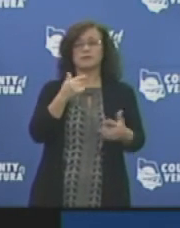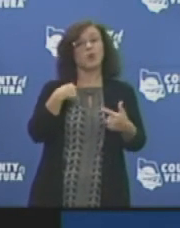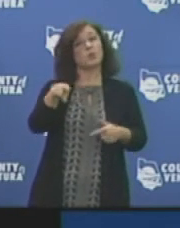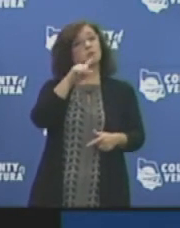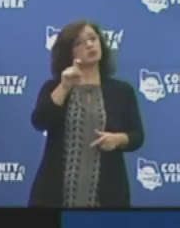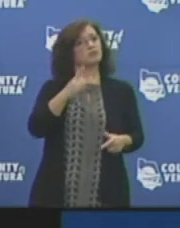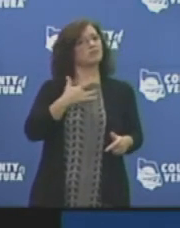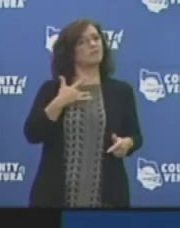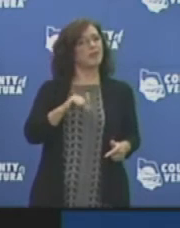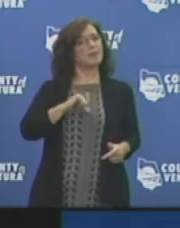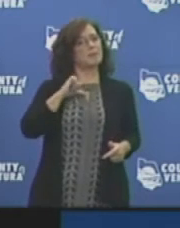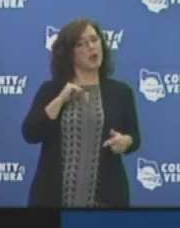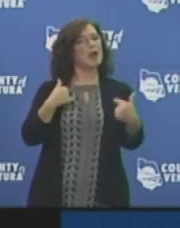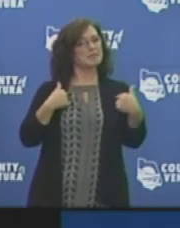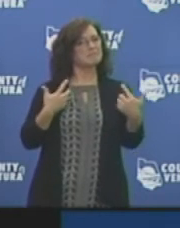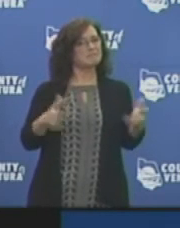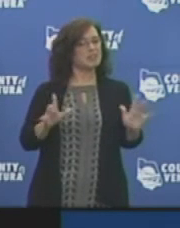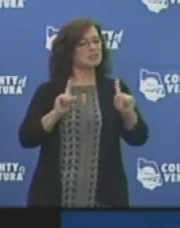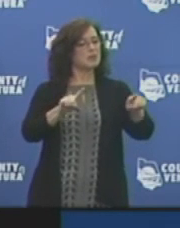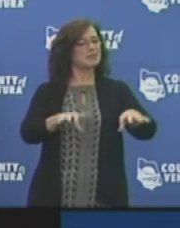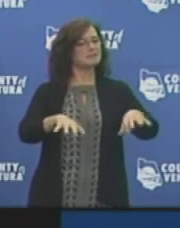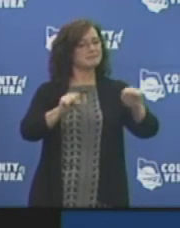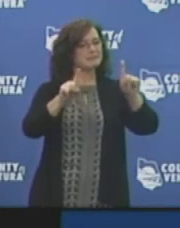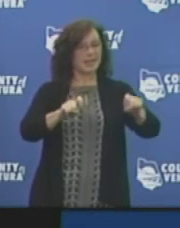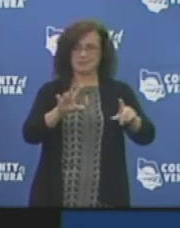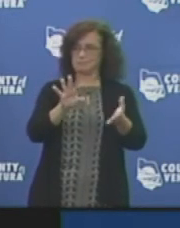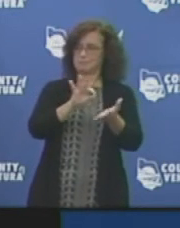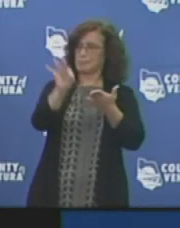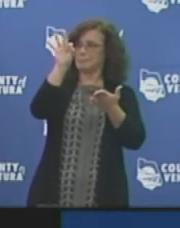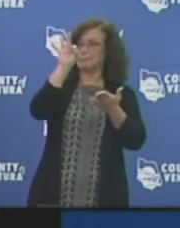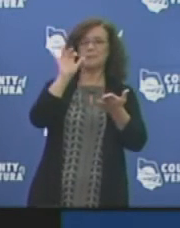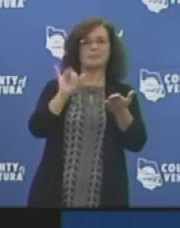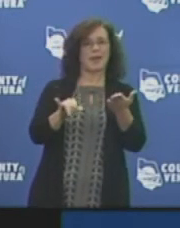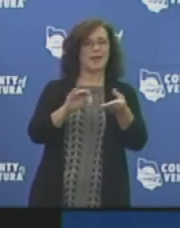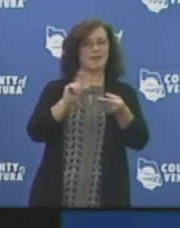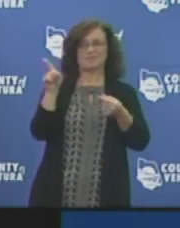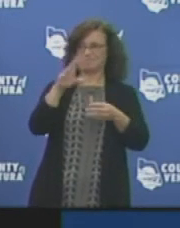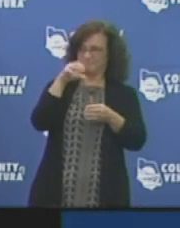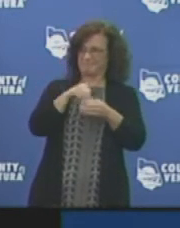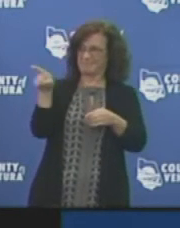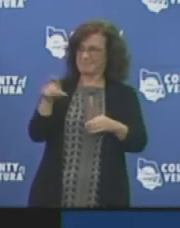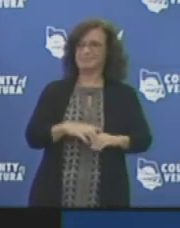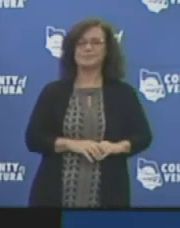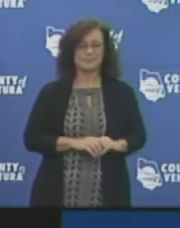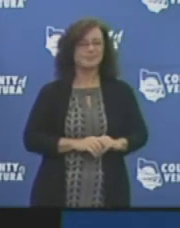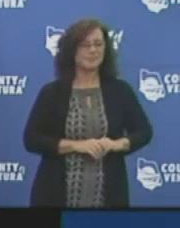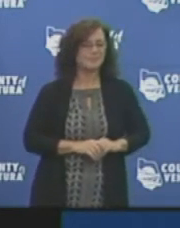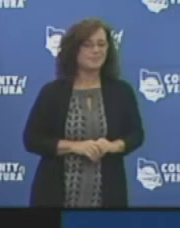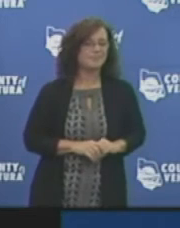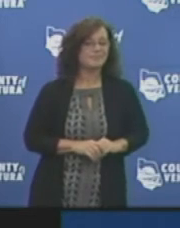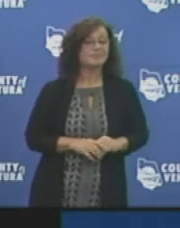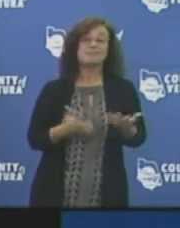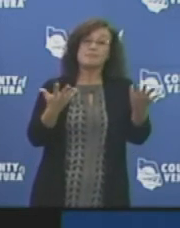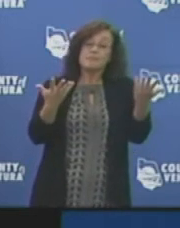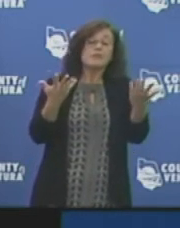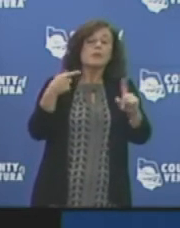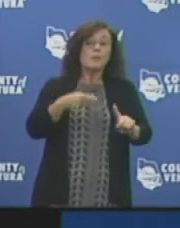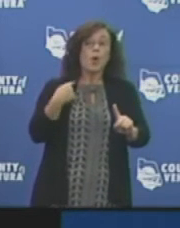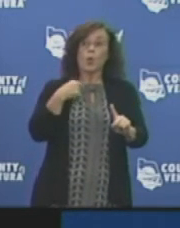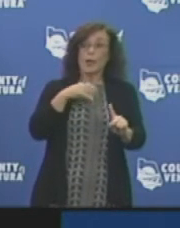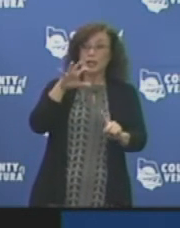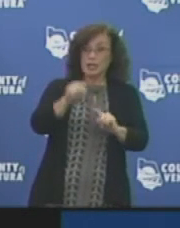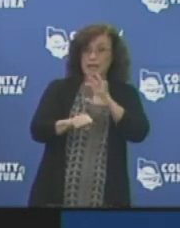pride in that in Ventura County, because that's each of you making that number go up. So as I said before, we're catching more cases, but they're